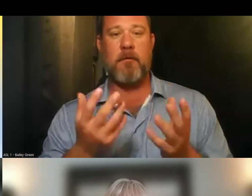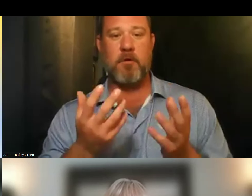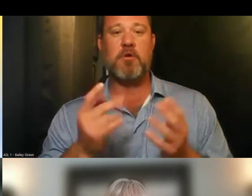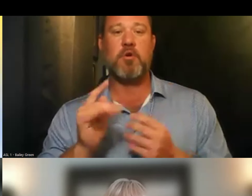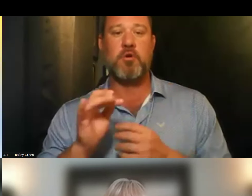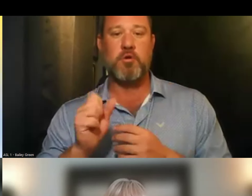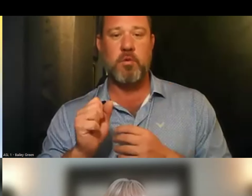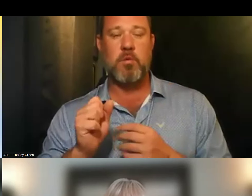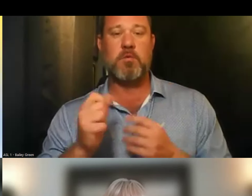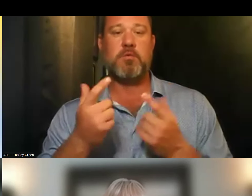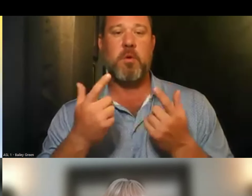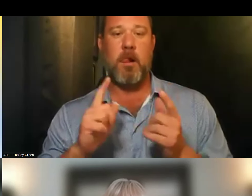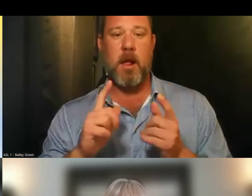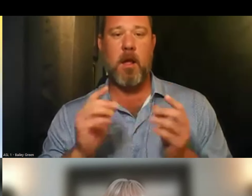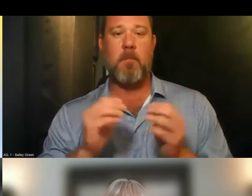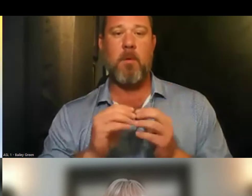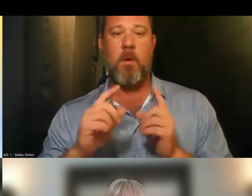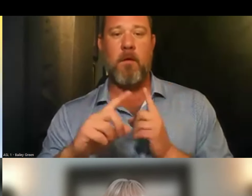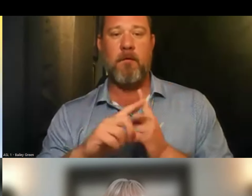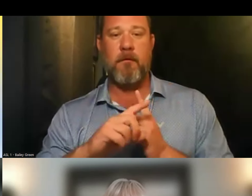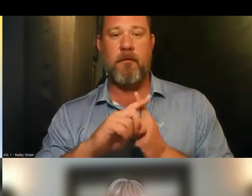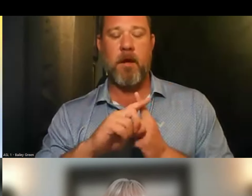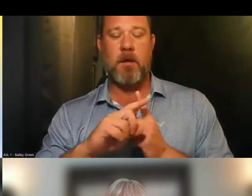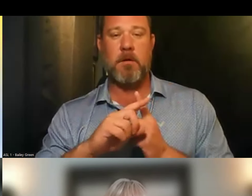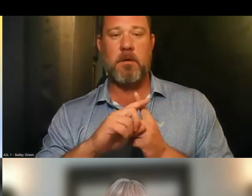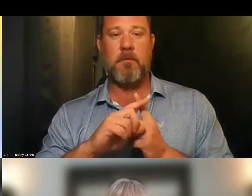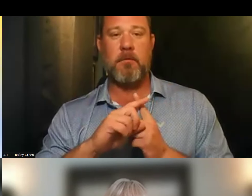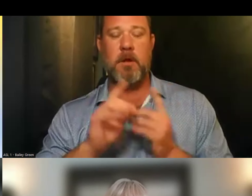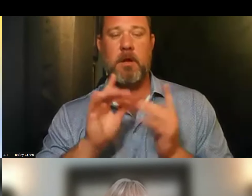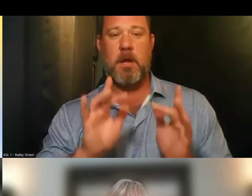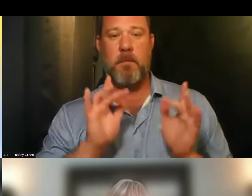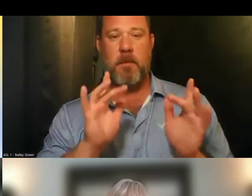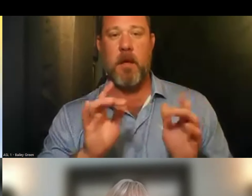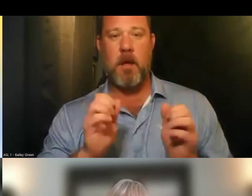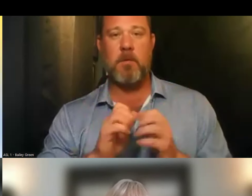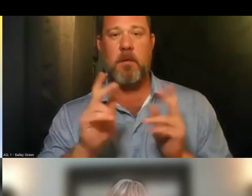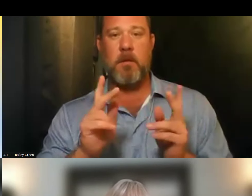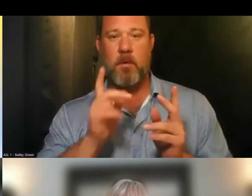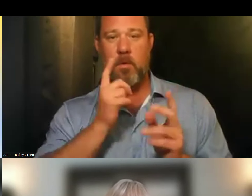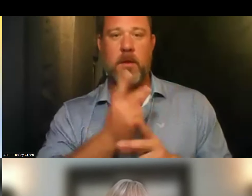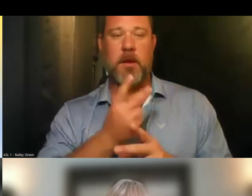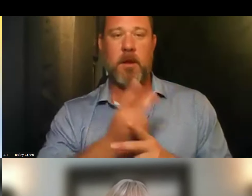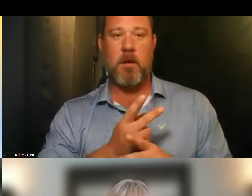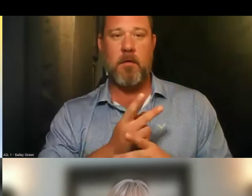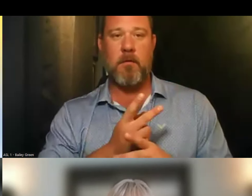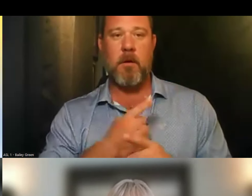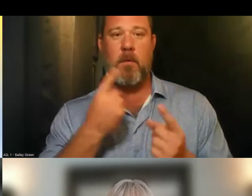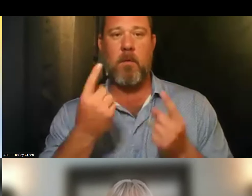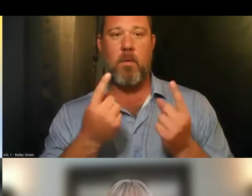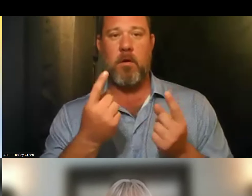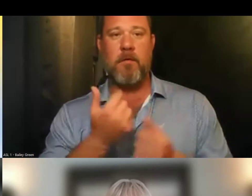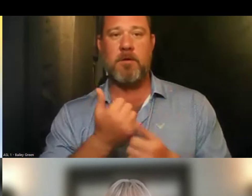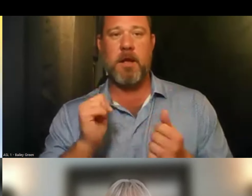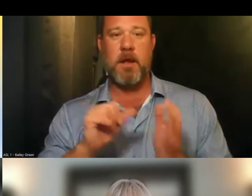tools to allow them to more effectively empathize with those they care for. I'm wondering whether there's